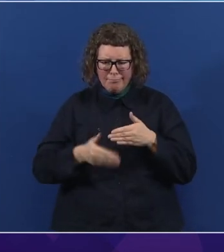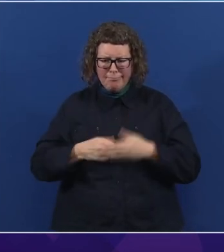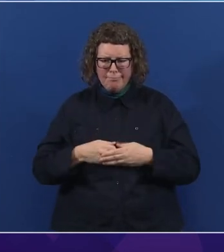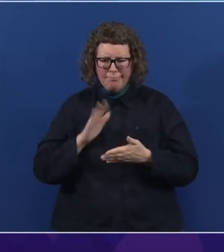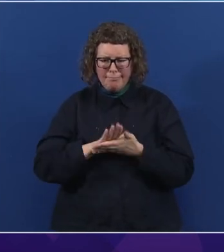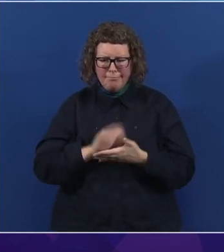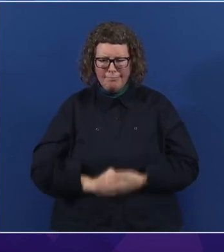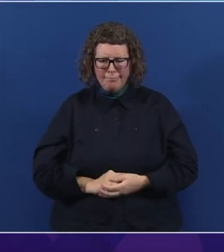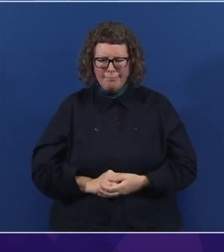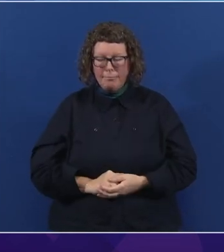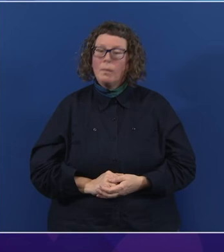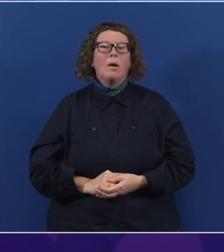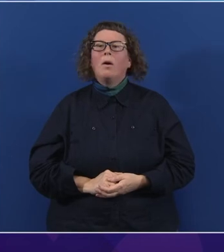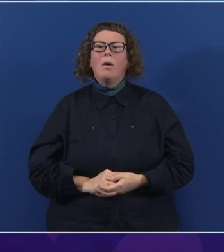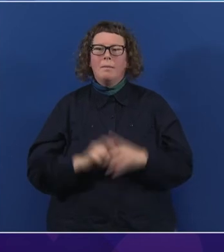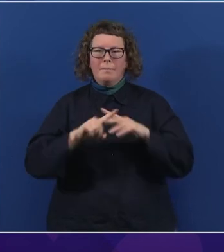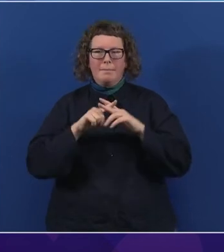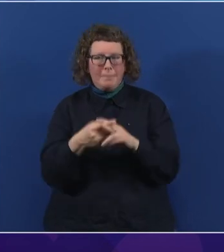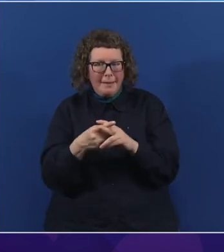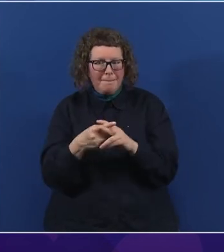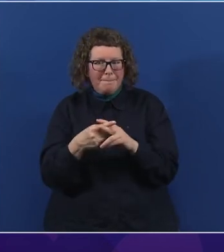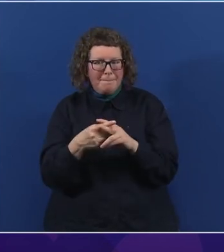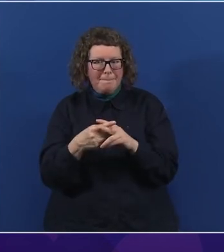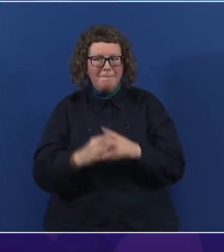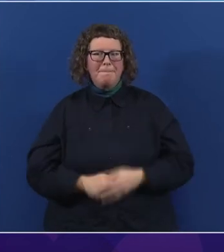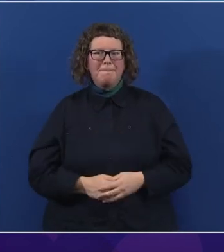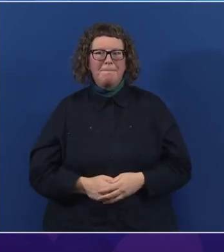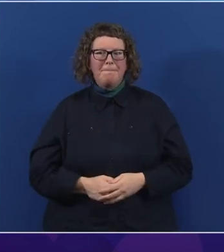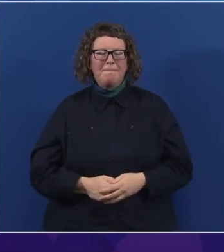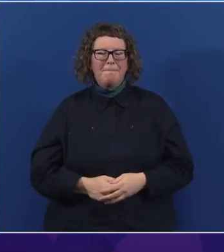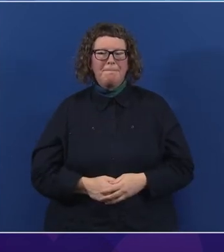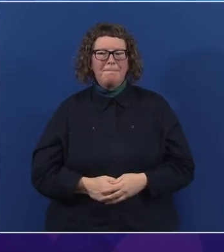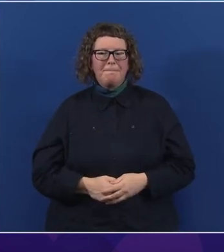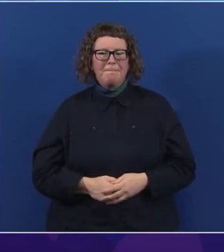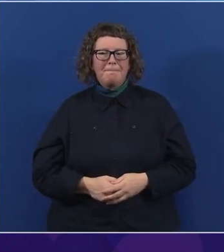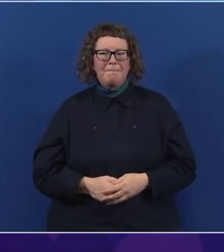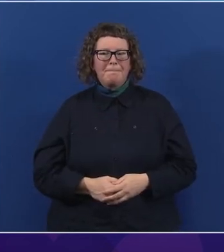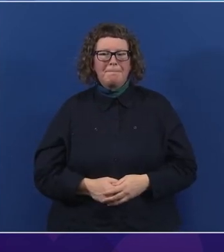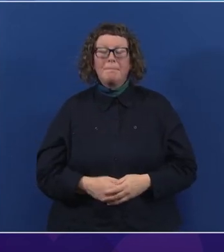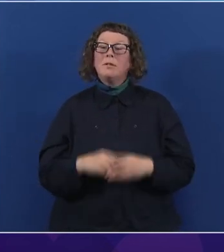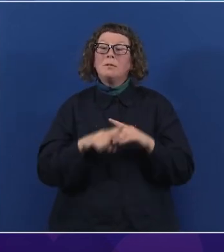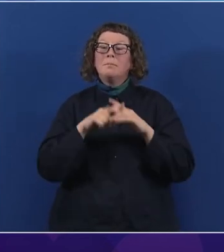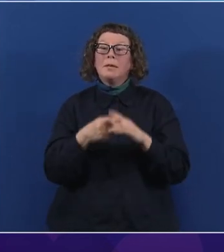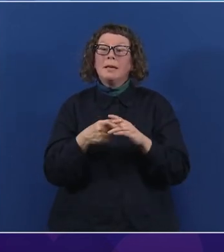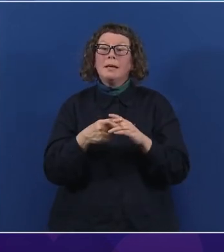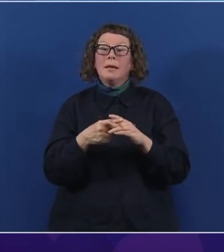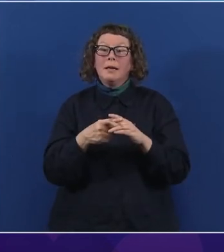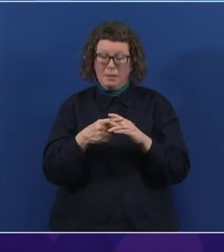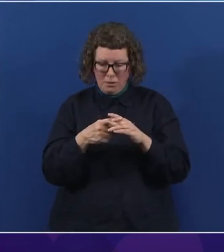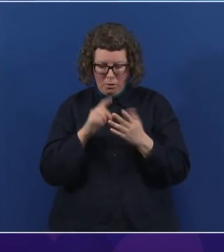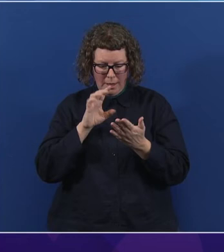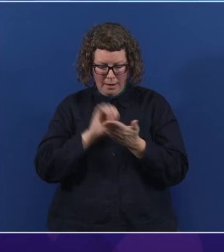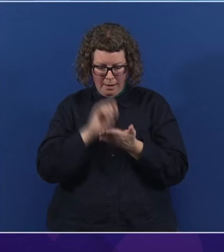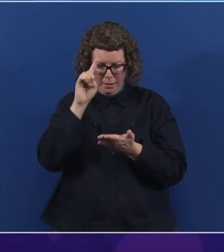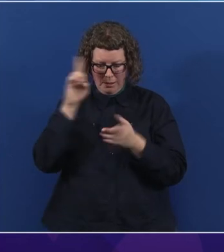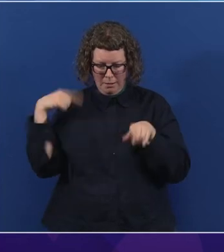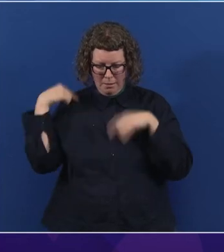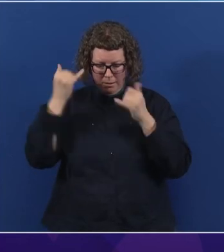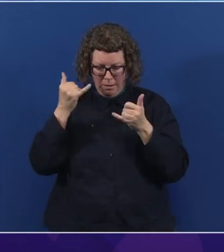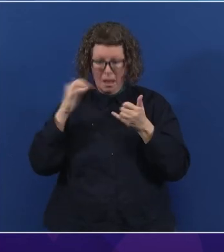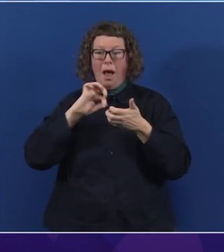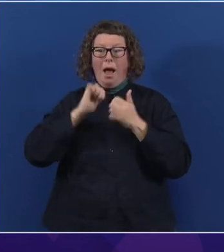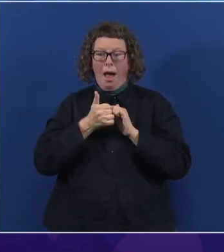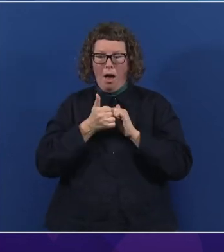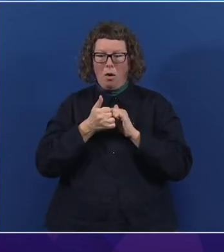end of school. It's really the beginning. And, you know, how can you take your education now